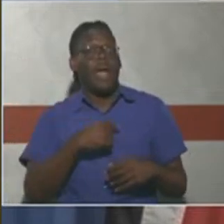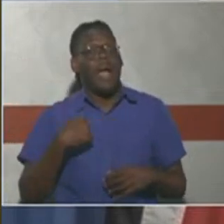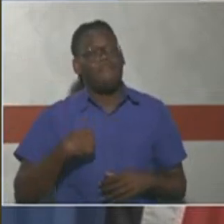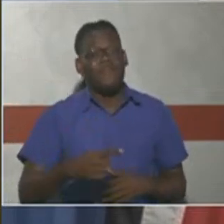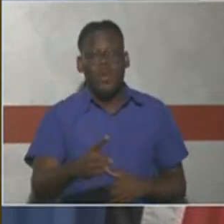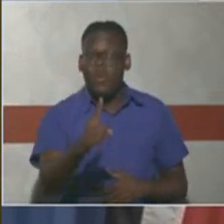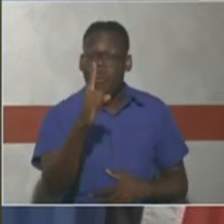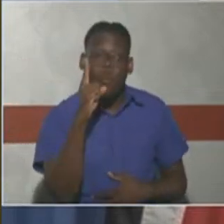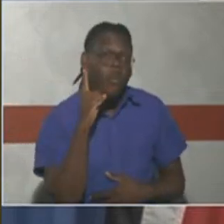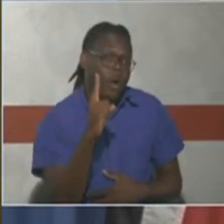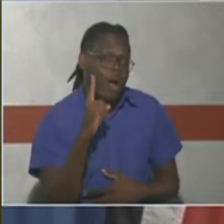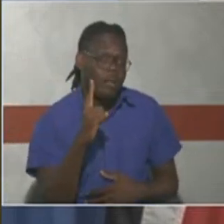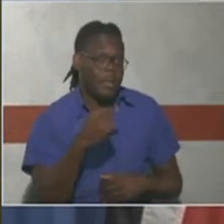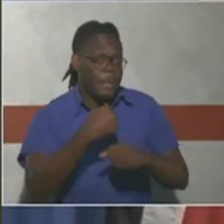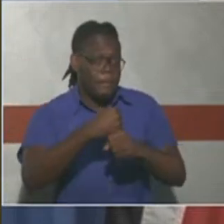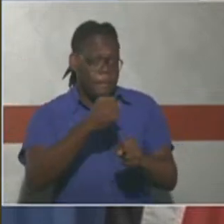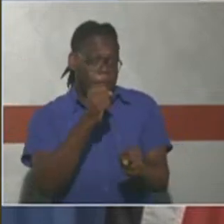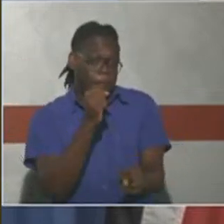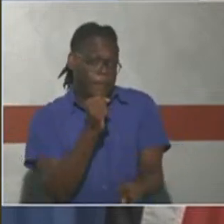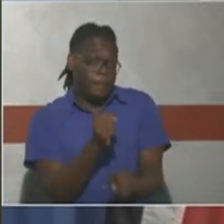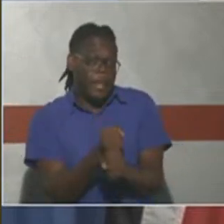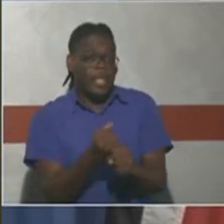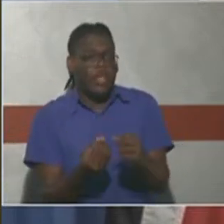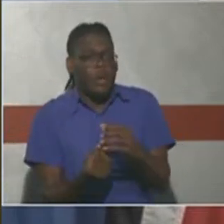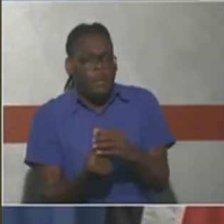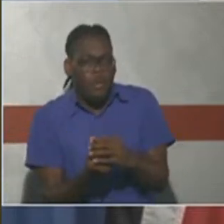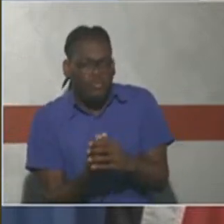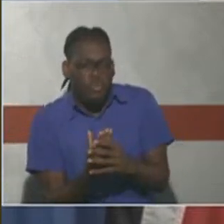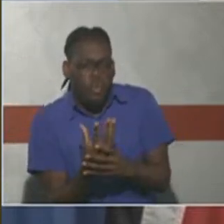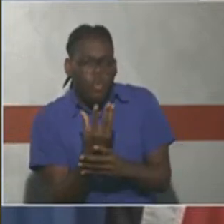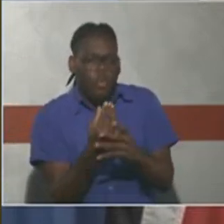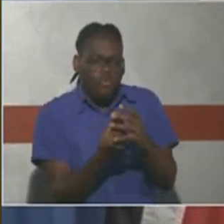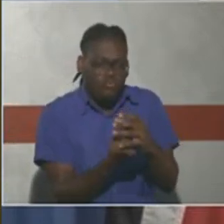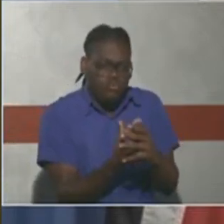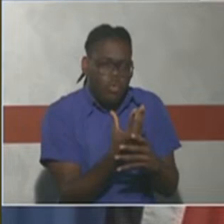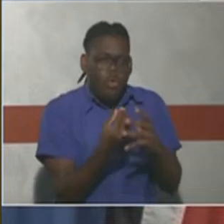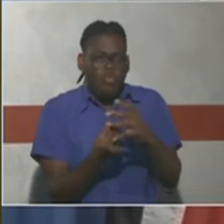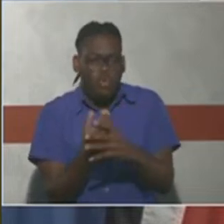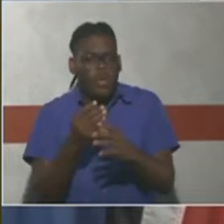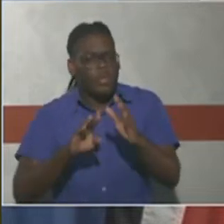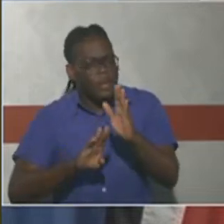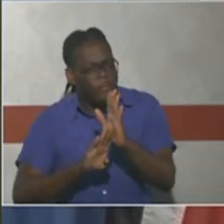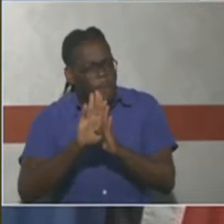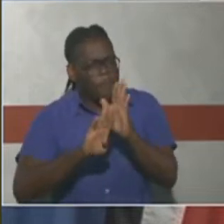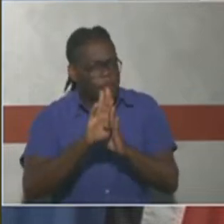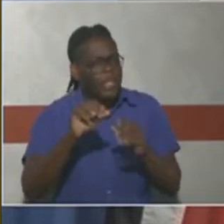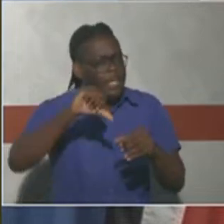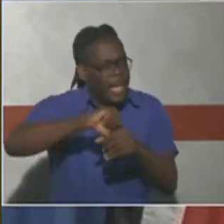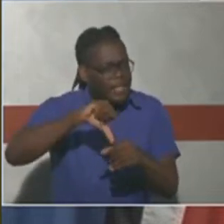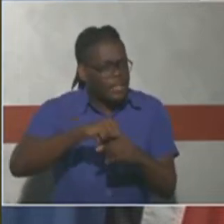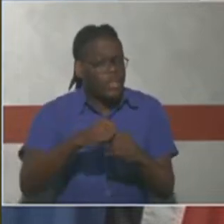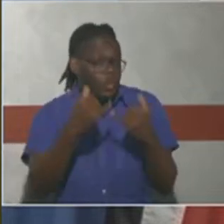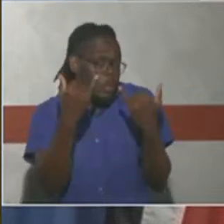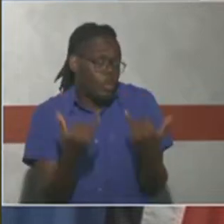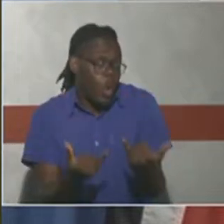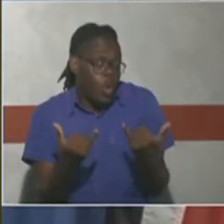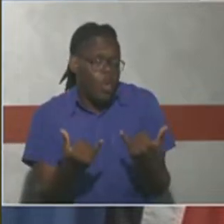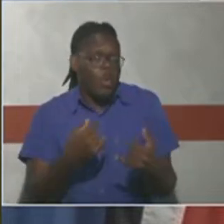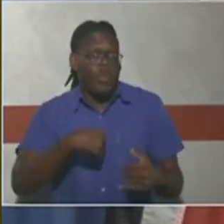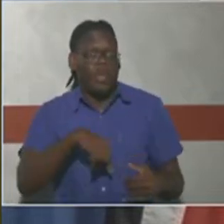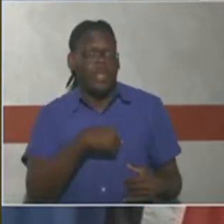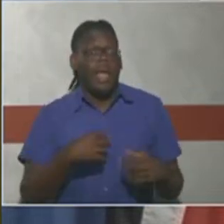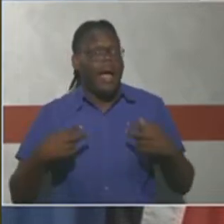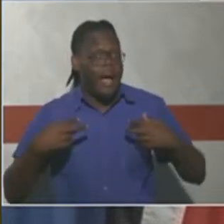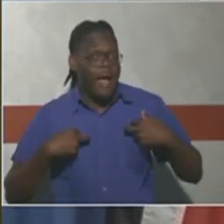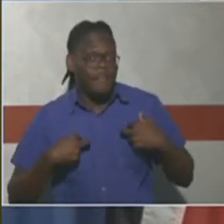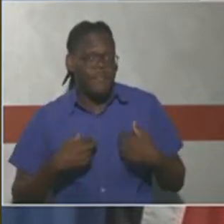Train 1 in mothball to Trains 2 and 3, where we had no shareholding. So we are now a shareholder in Trains 2,